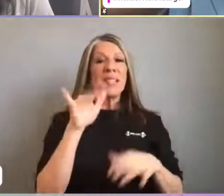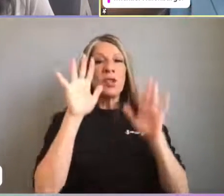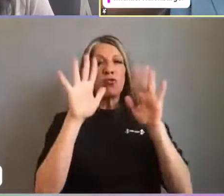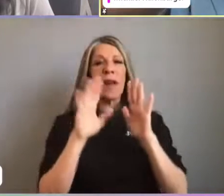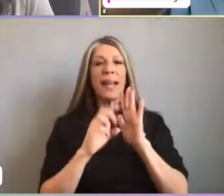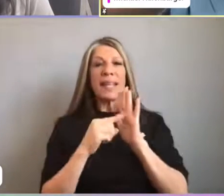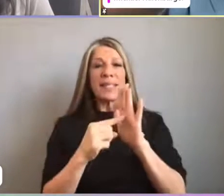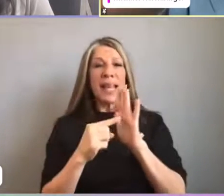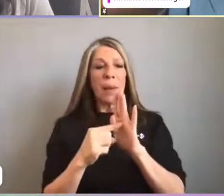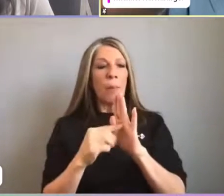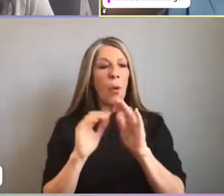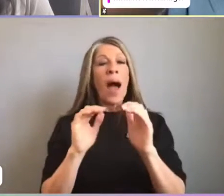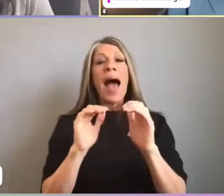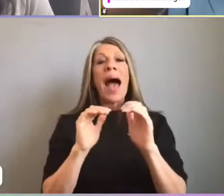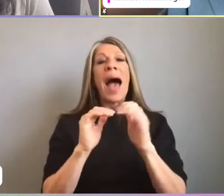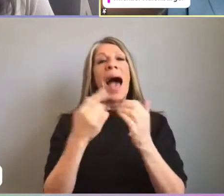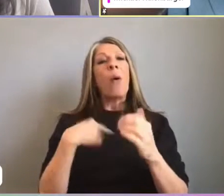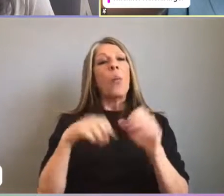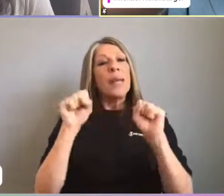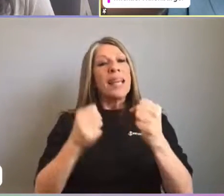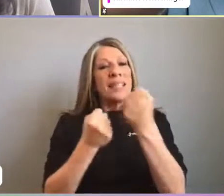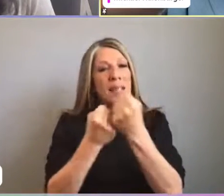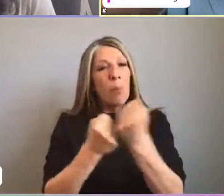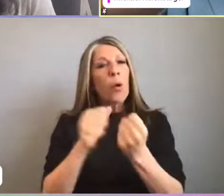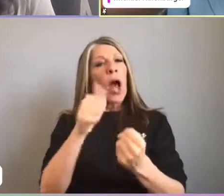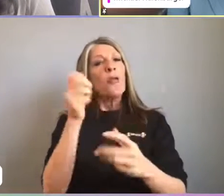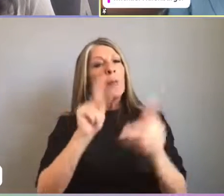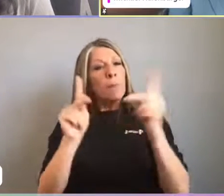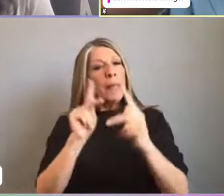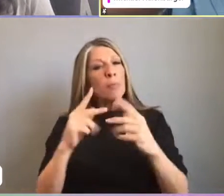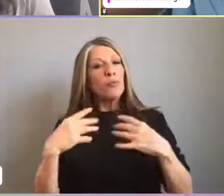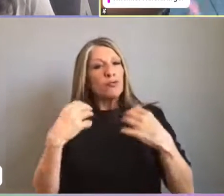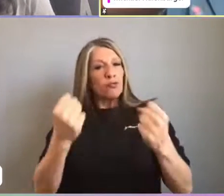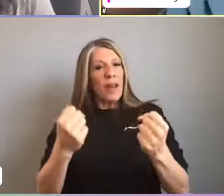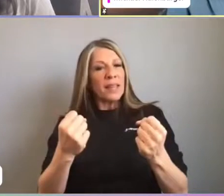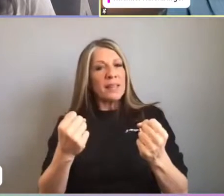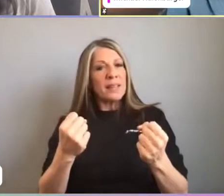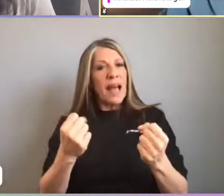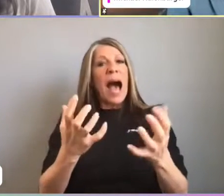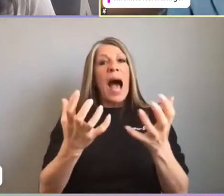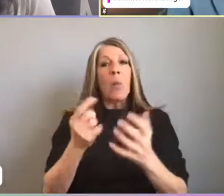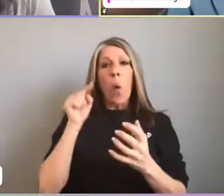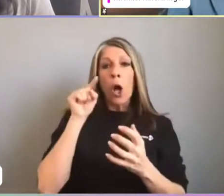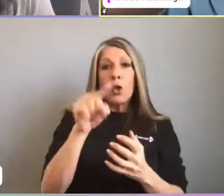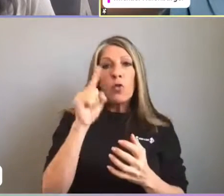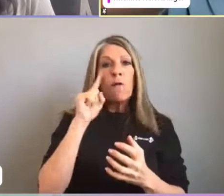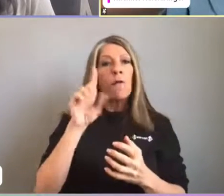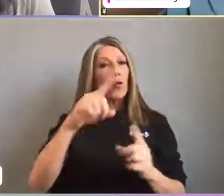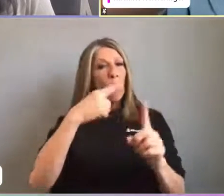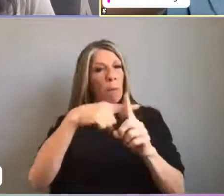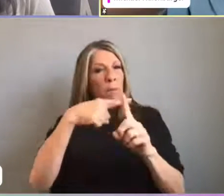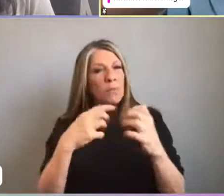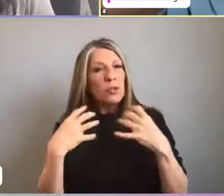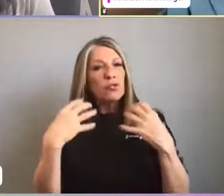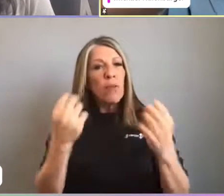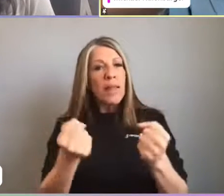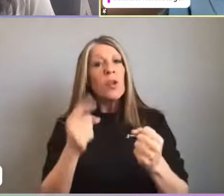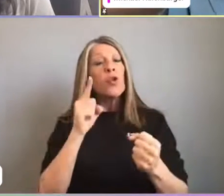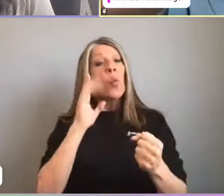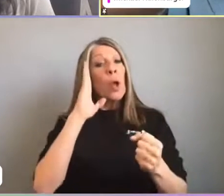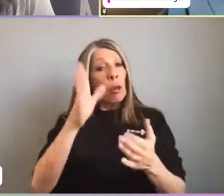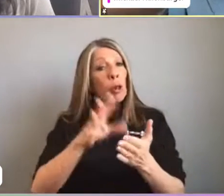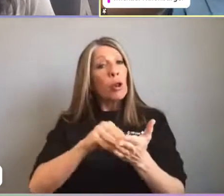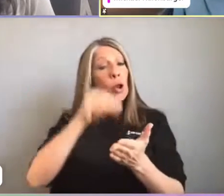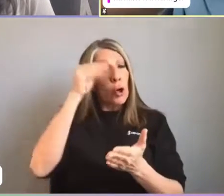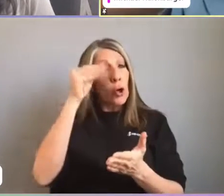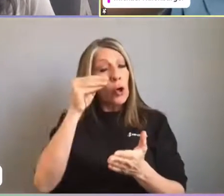how we can leverage people's strengths and say, I want you for your strength, and you're going to learn something on the journey. Is there